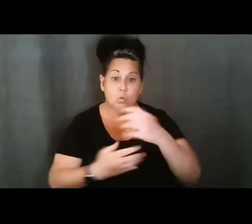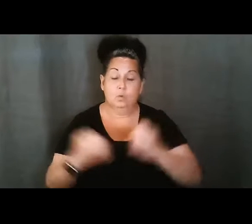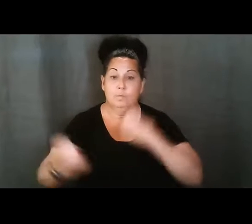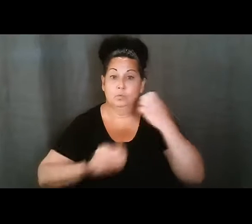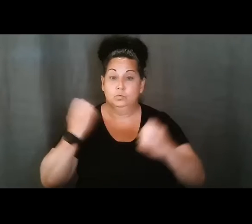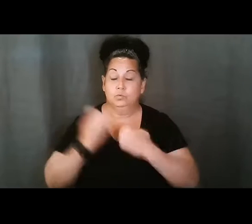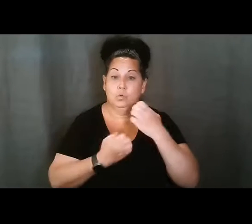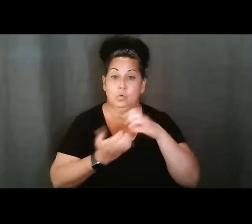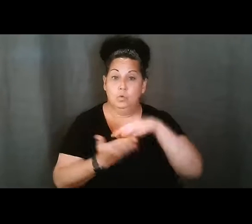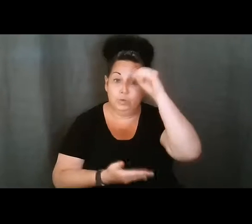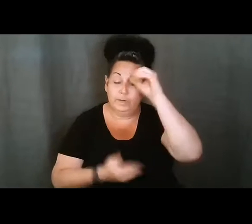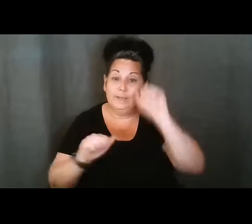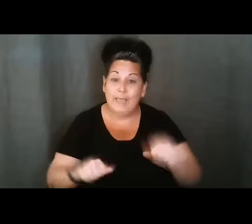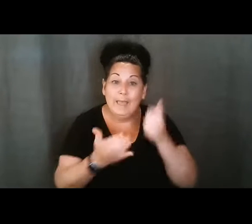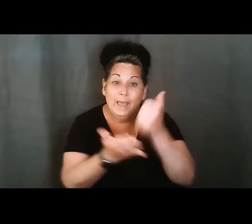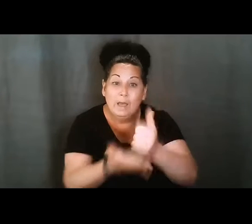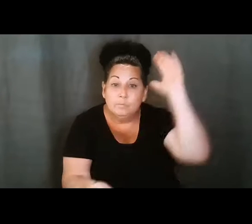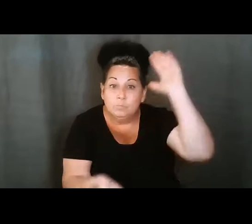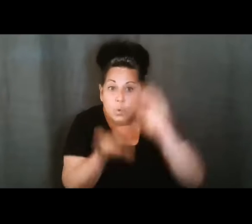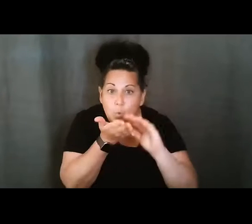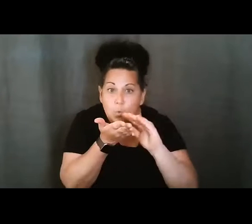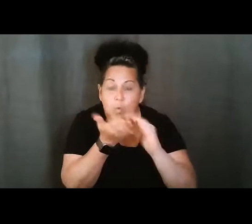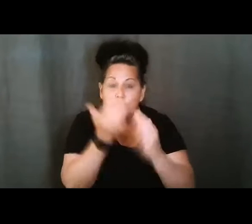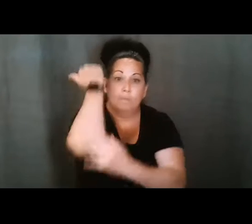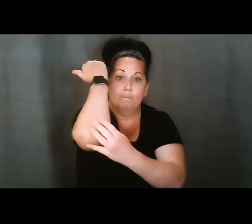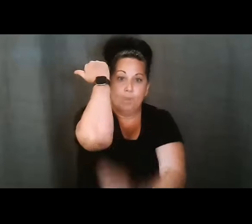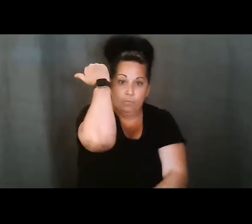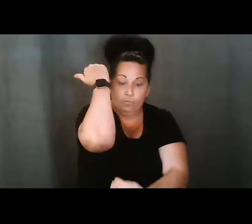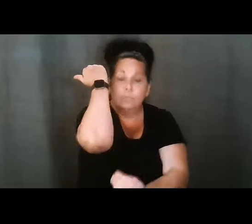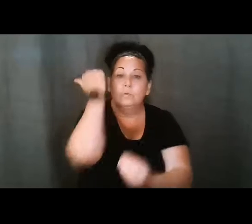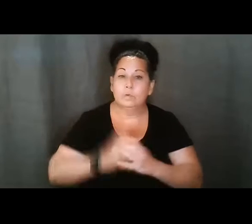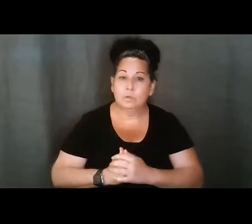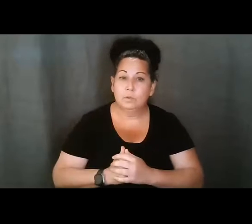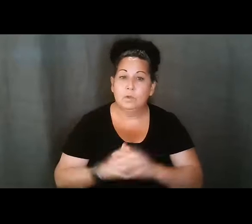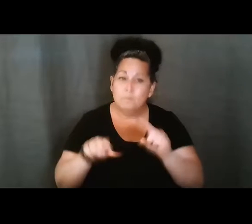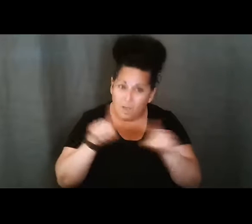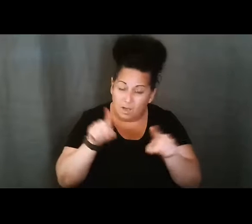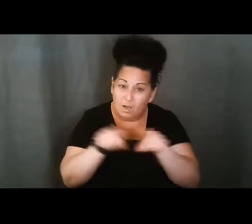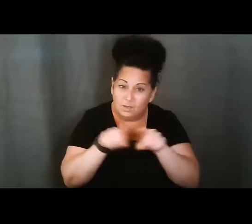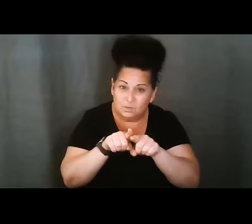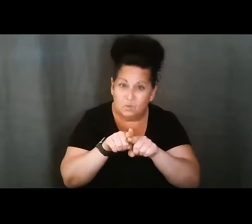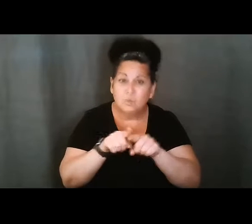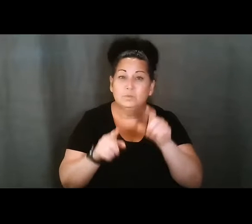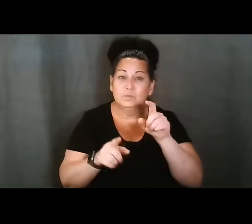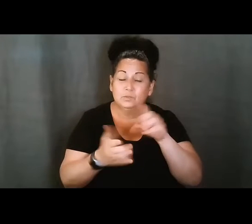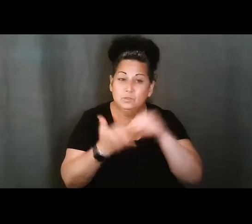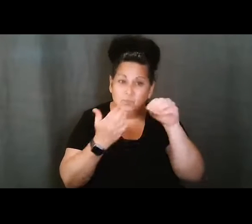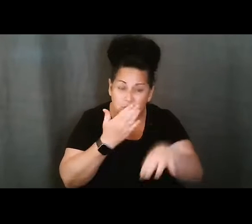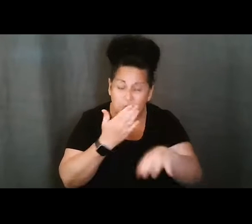poverty. But the program must be calibrated. That means they must be adjusted for every student